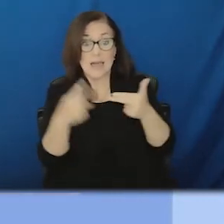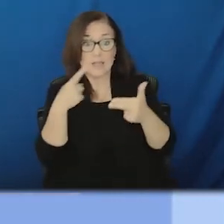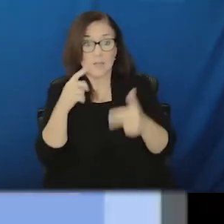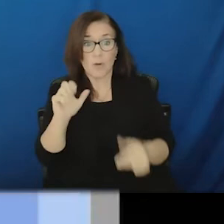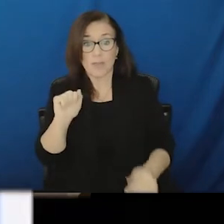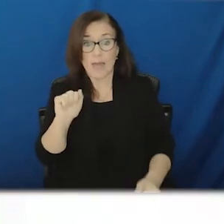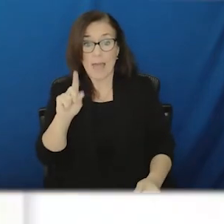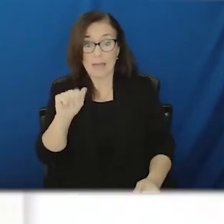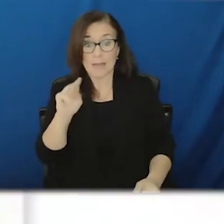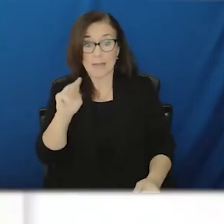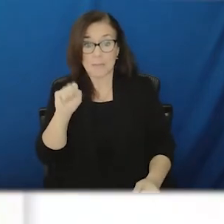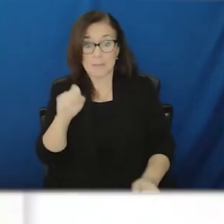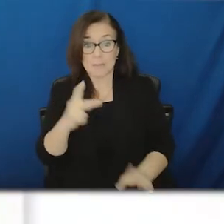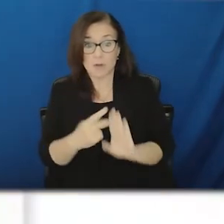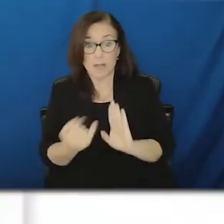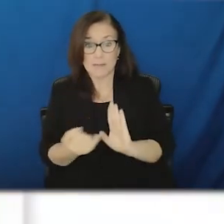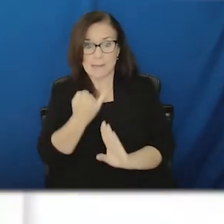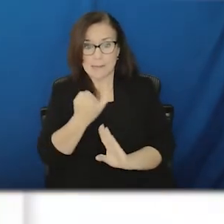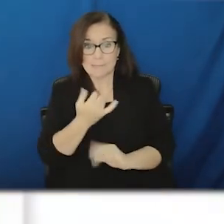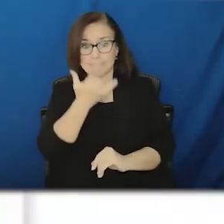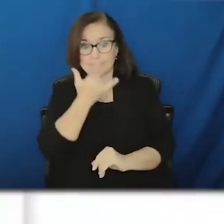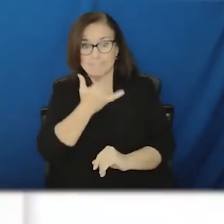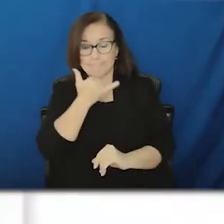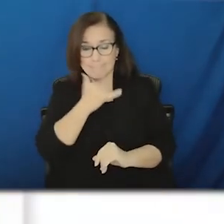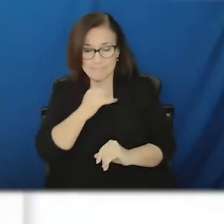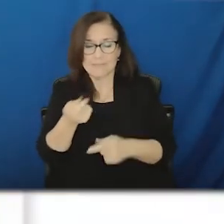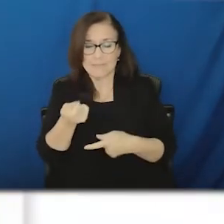we've got them reversed.